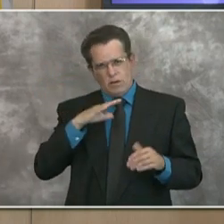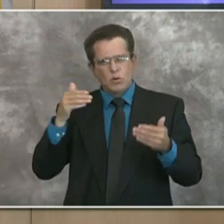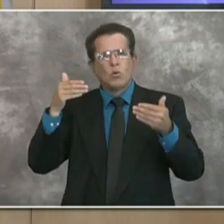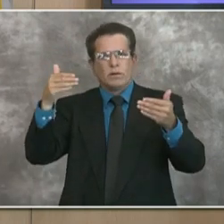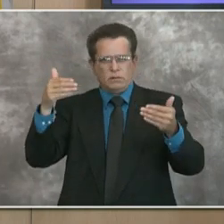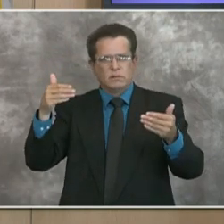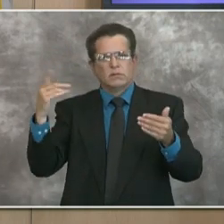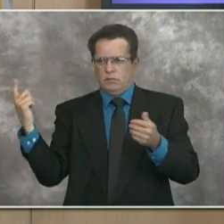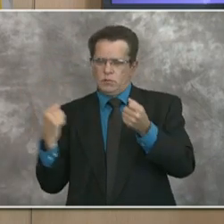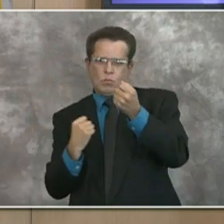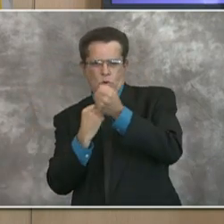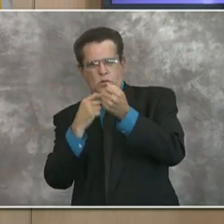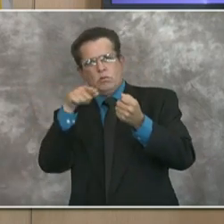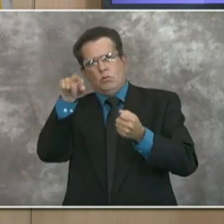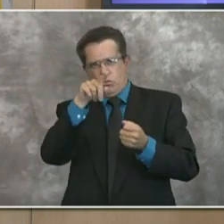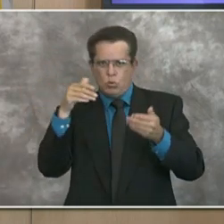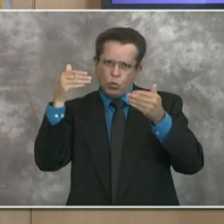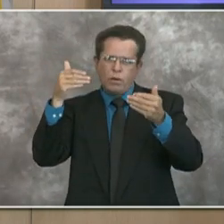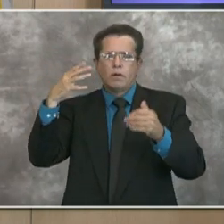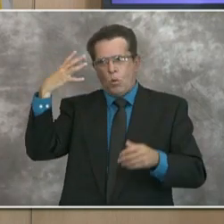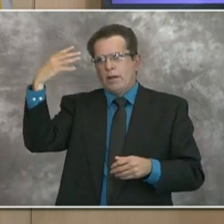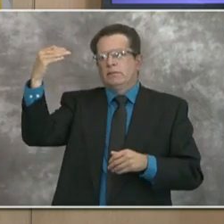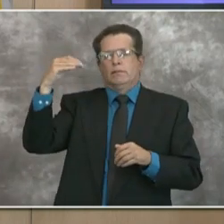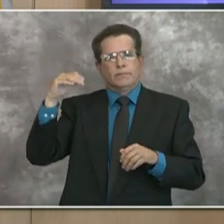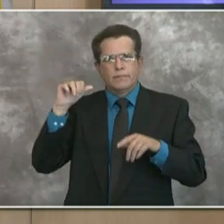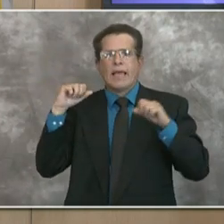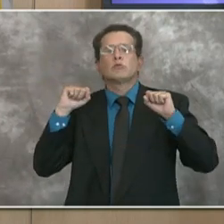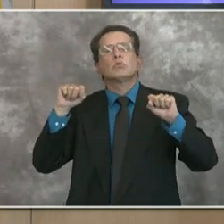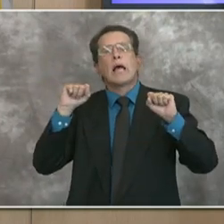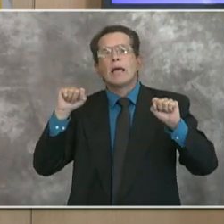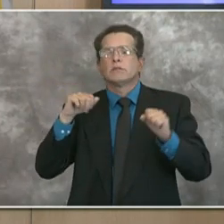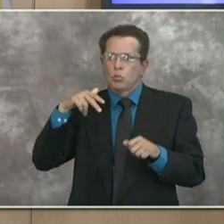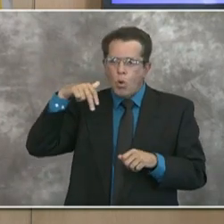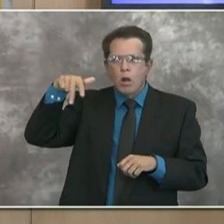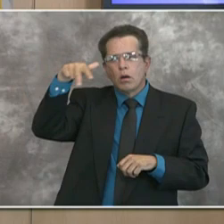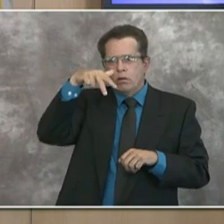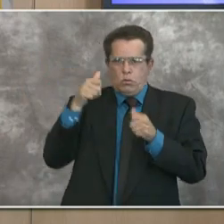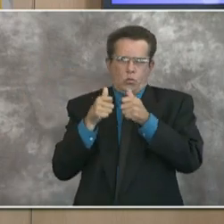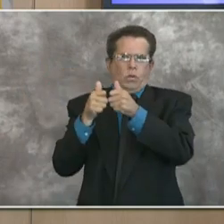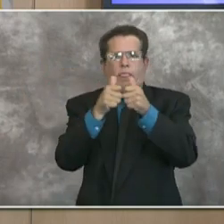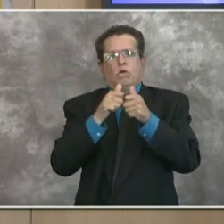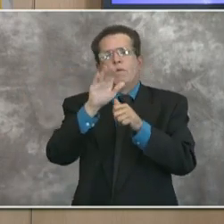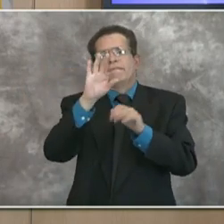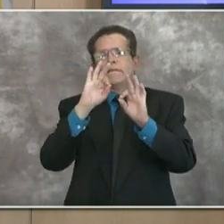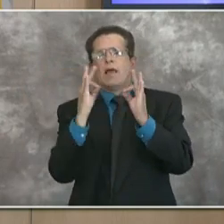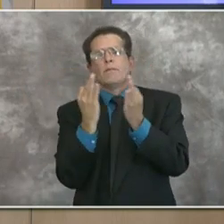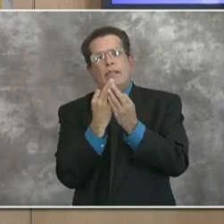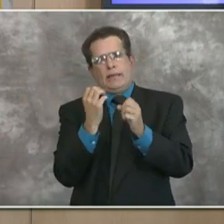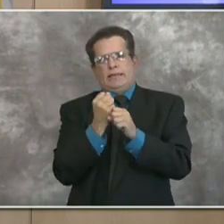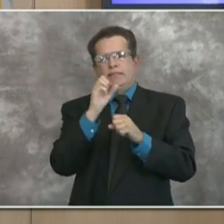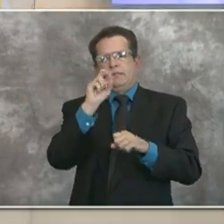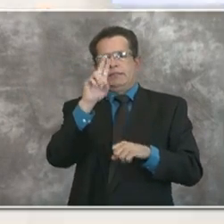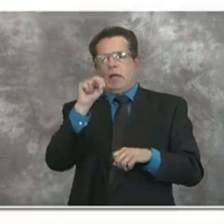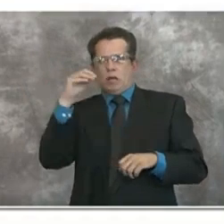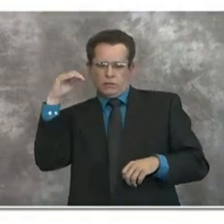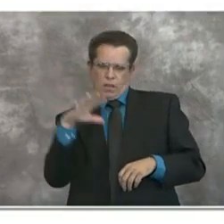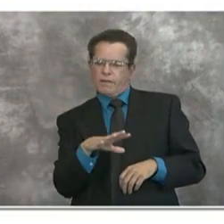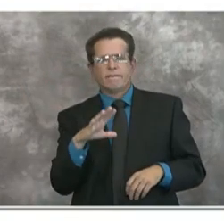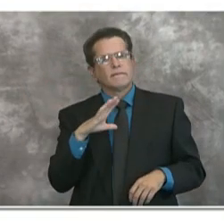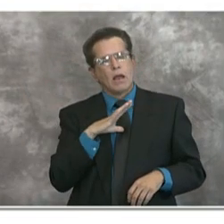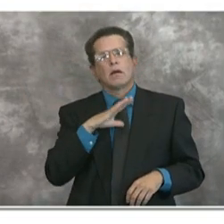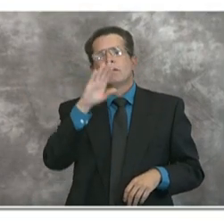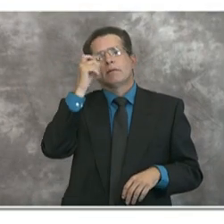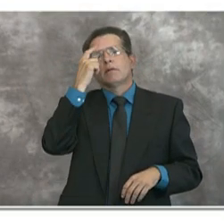It is encouraged to get outside, to exercise, to walk, to be with your family, to get some sun. We just want to do it responsibly.